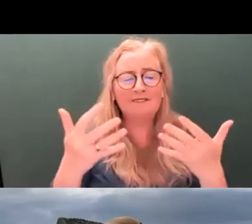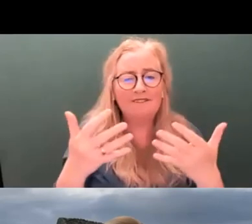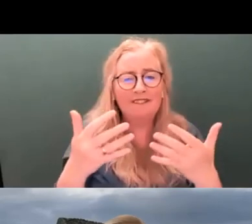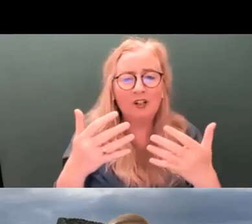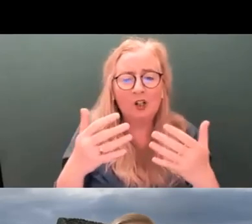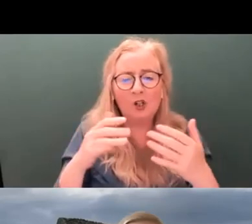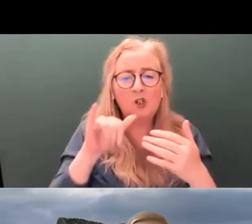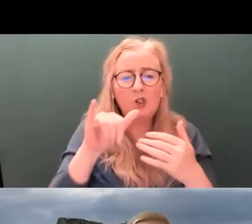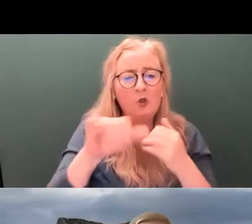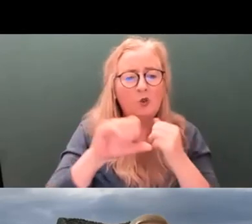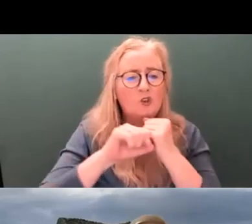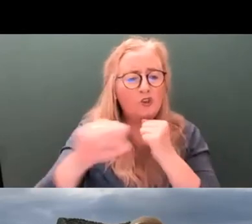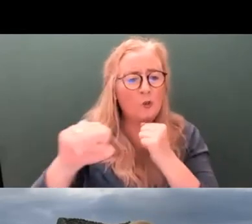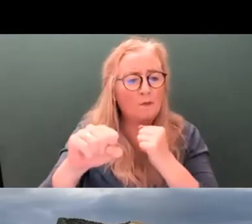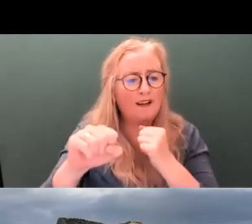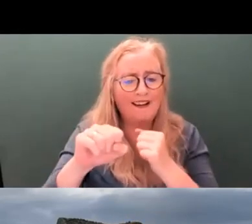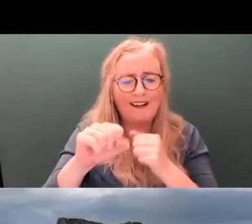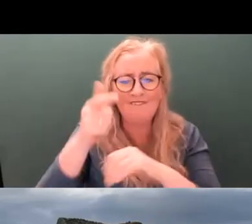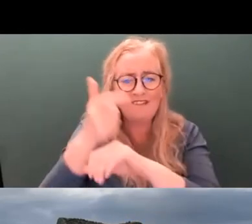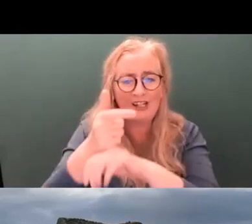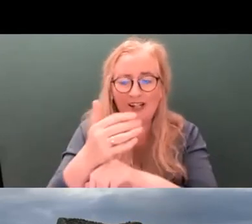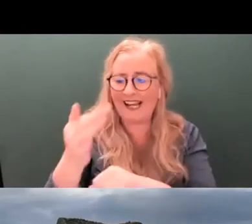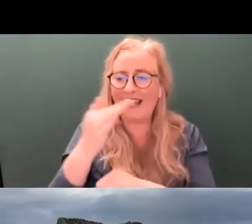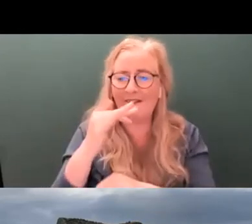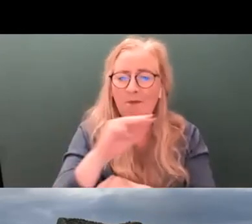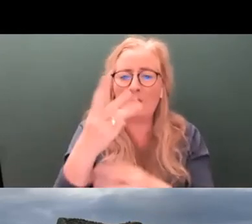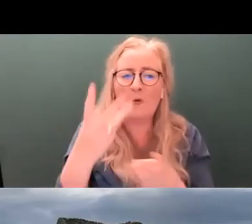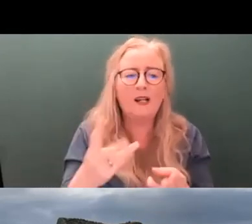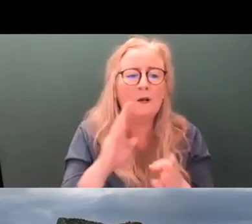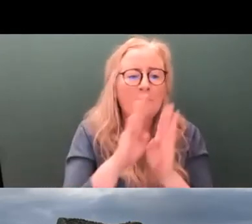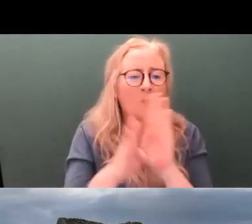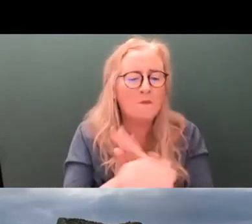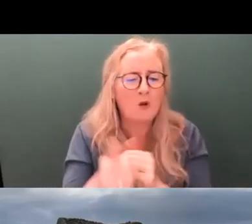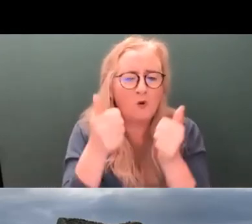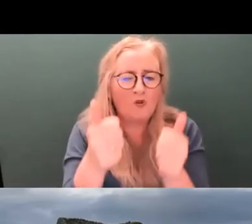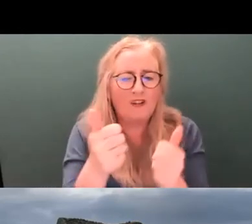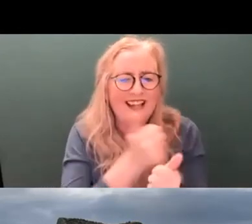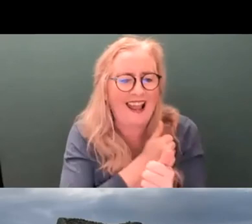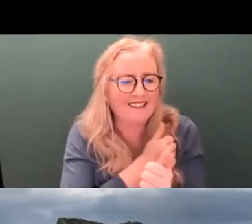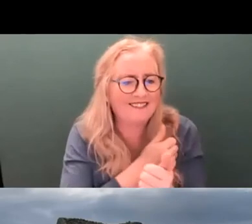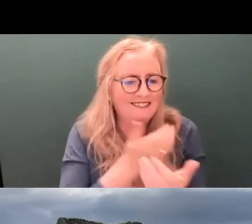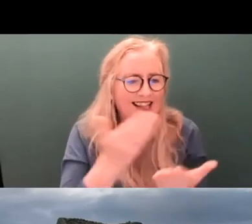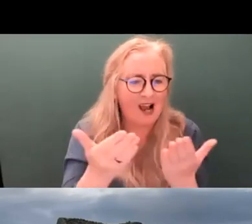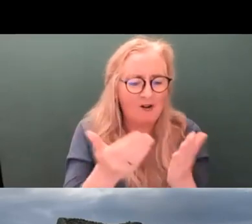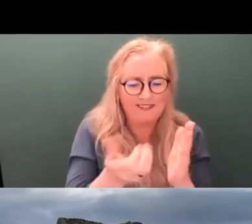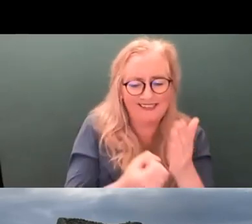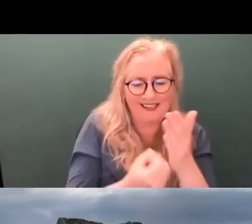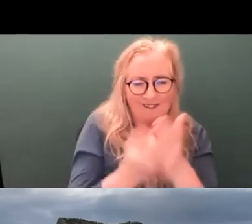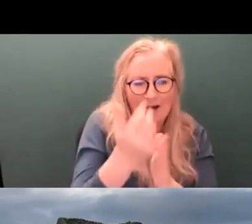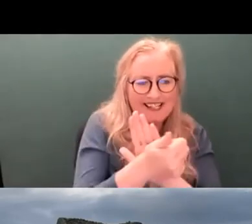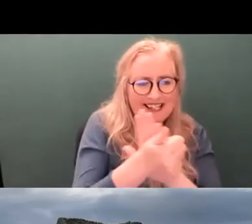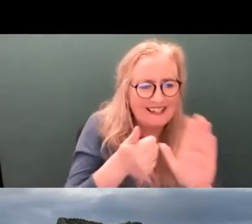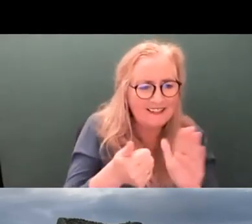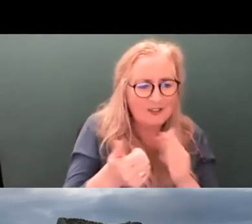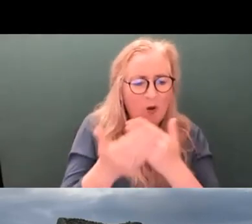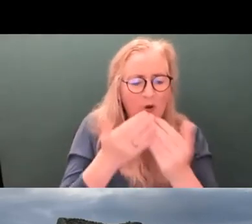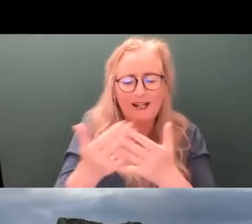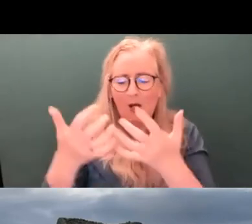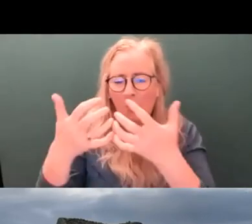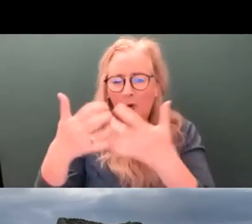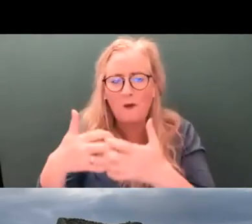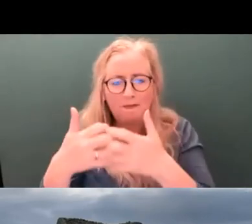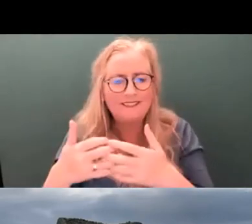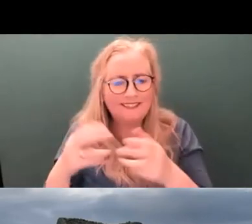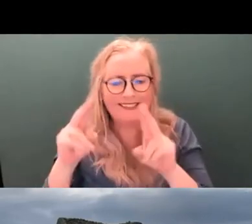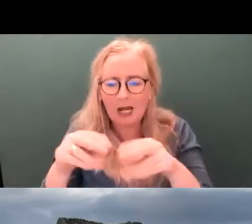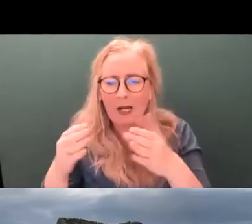total novices to people that want to get good at, you know, advanced editing skills or what equipment they might be thinking about buying through,